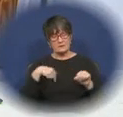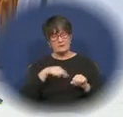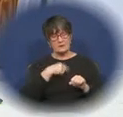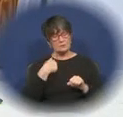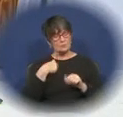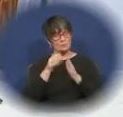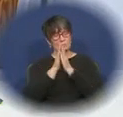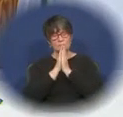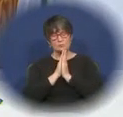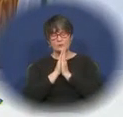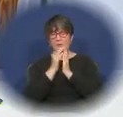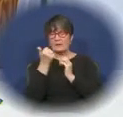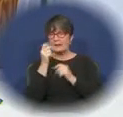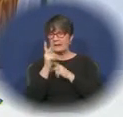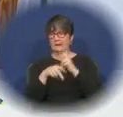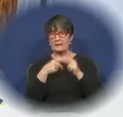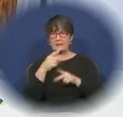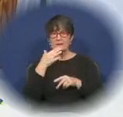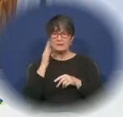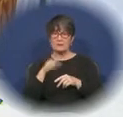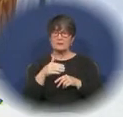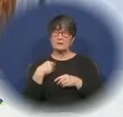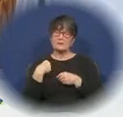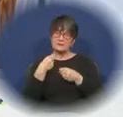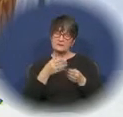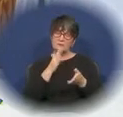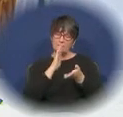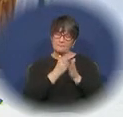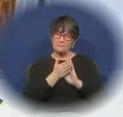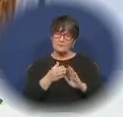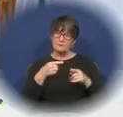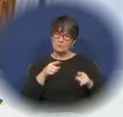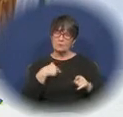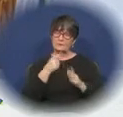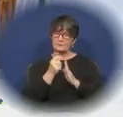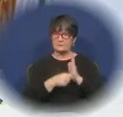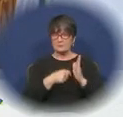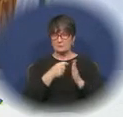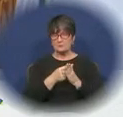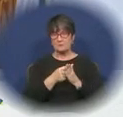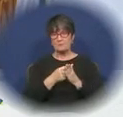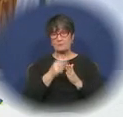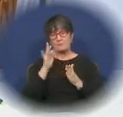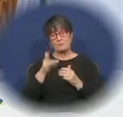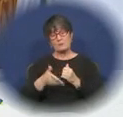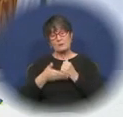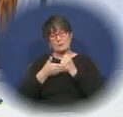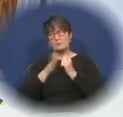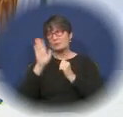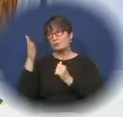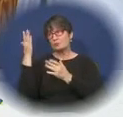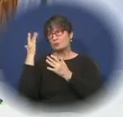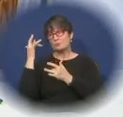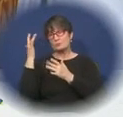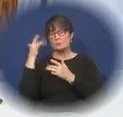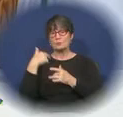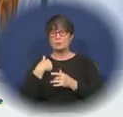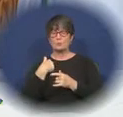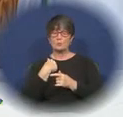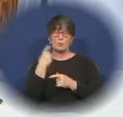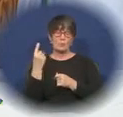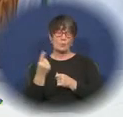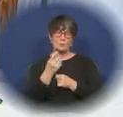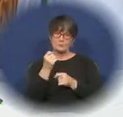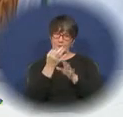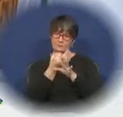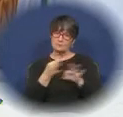we pray, from every evil. Graciously grant peace in our days, that by the help of your mercy, we may be